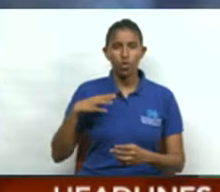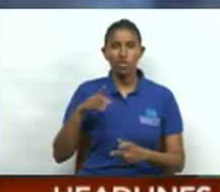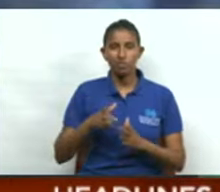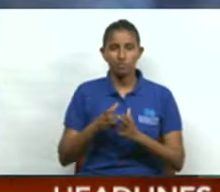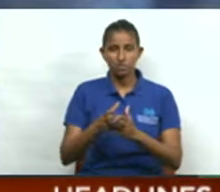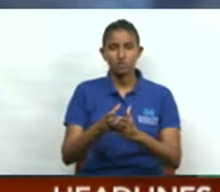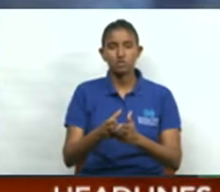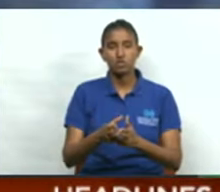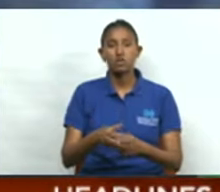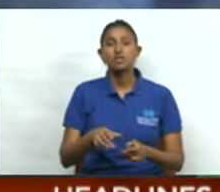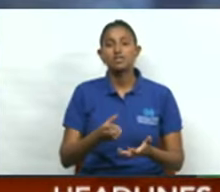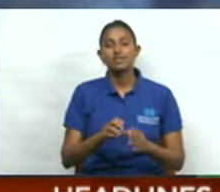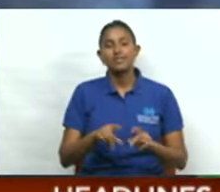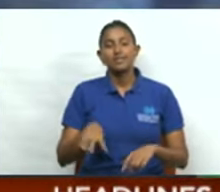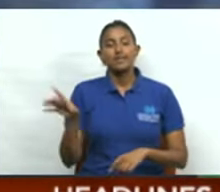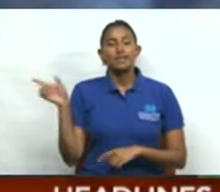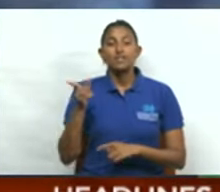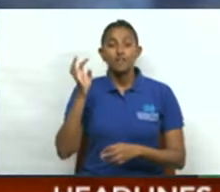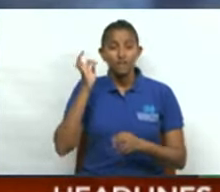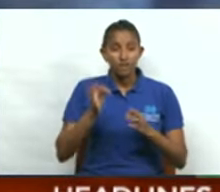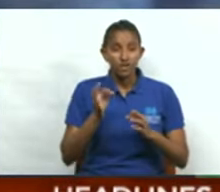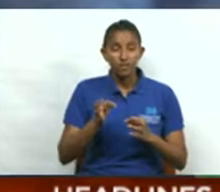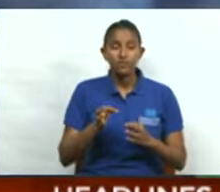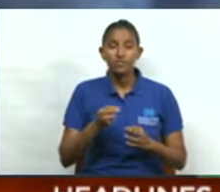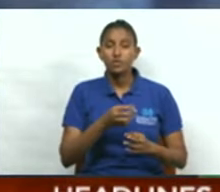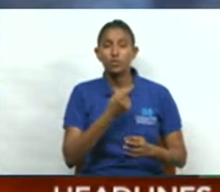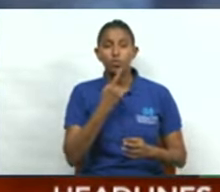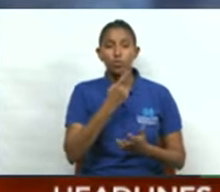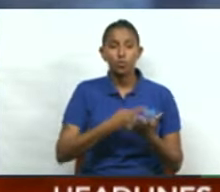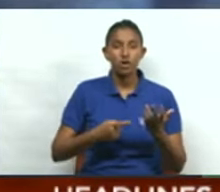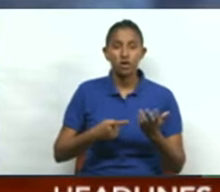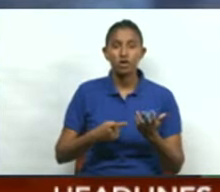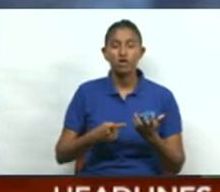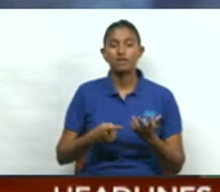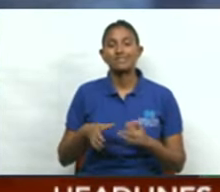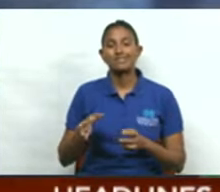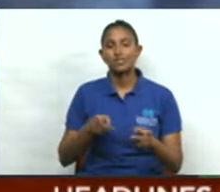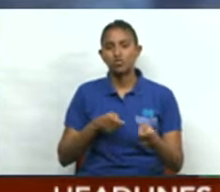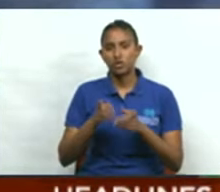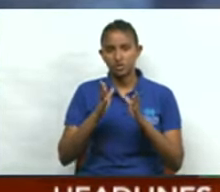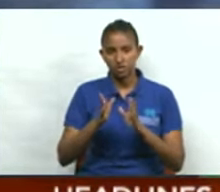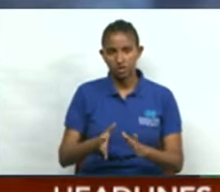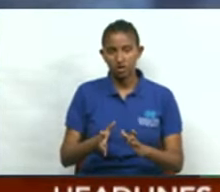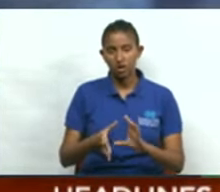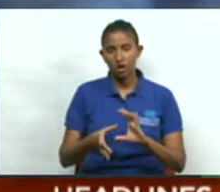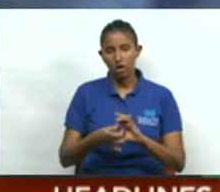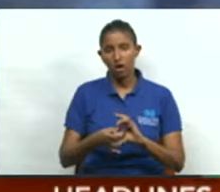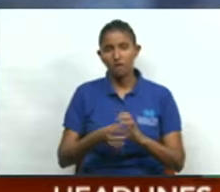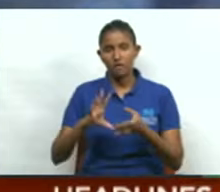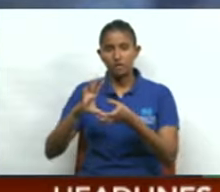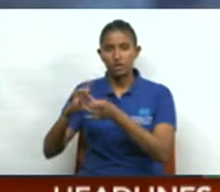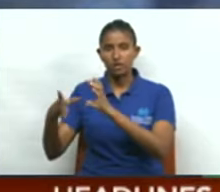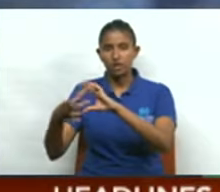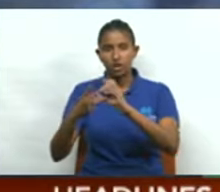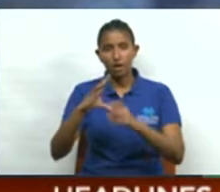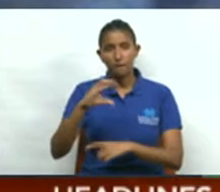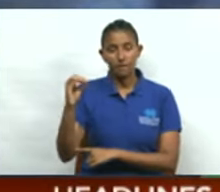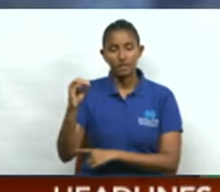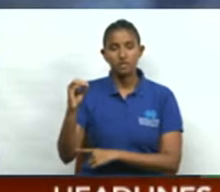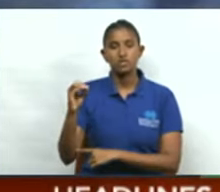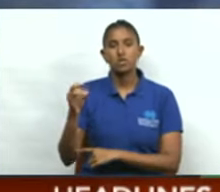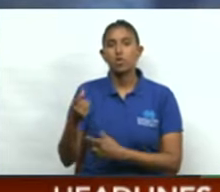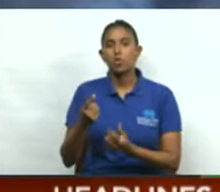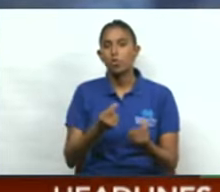confirmed that the tugboat belonged to a director of a network of Panamanian companies accused of transporting oil from Venezuela.